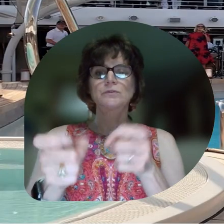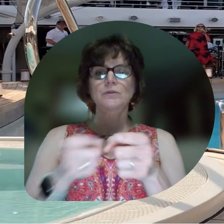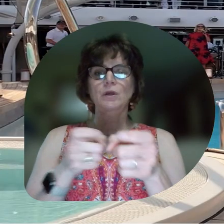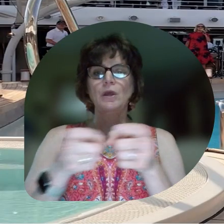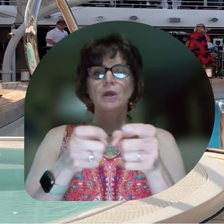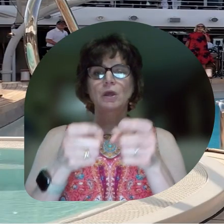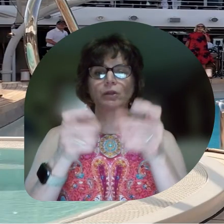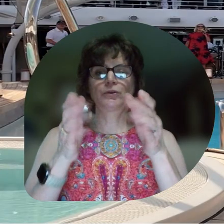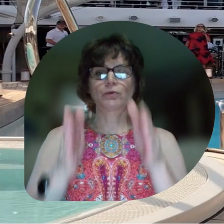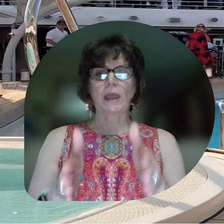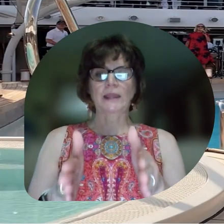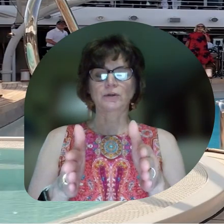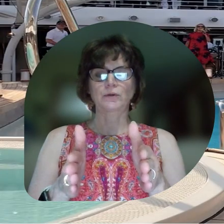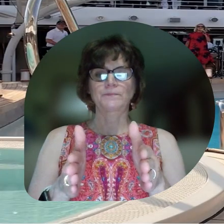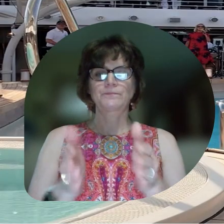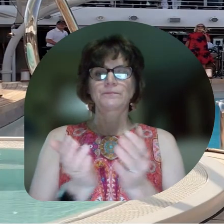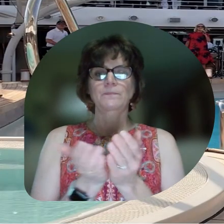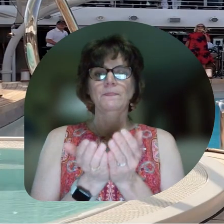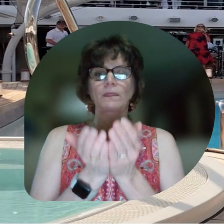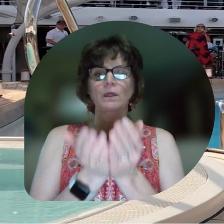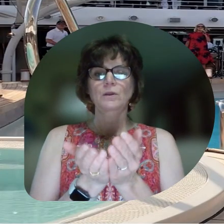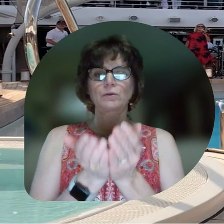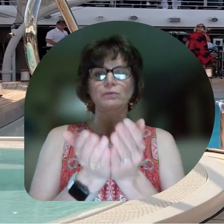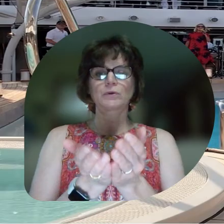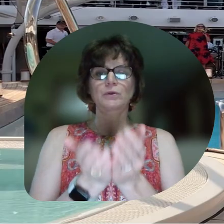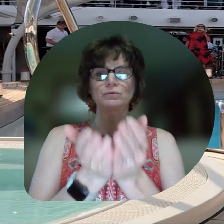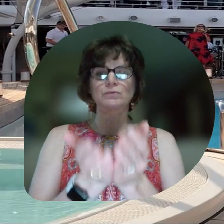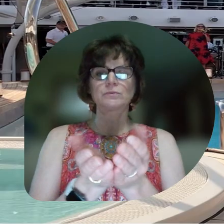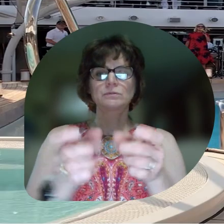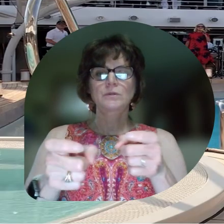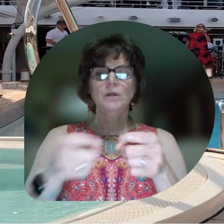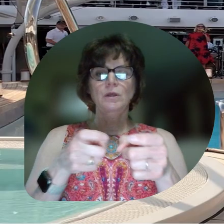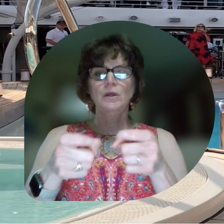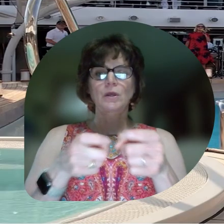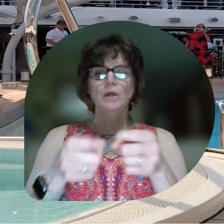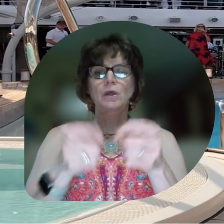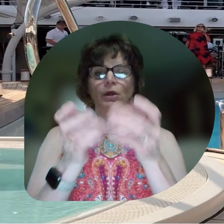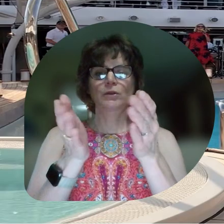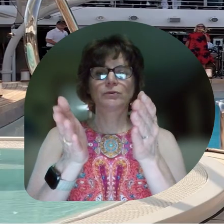cruise director. Cruise